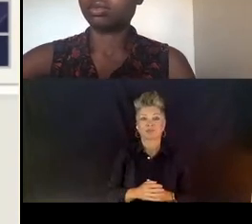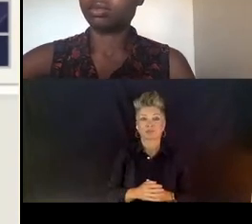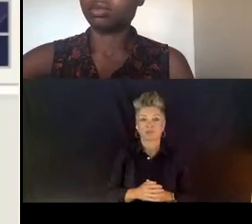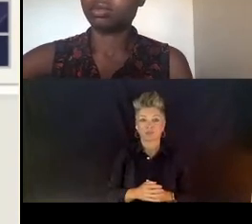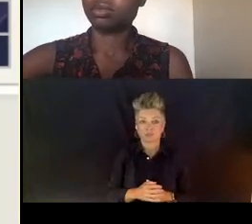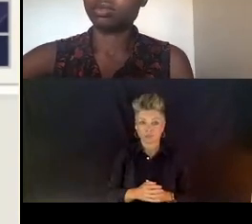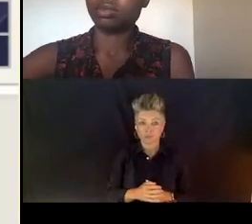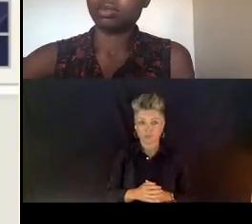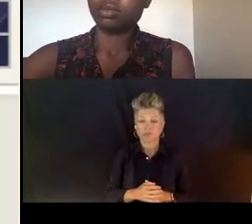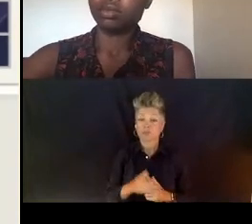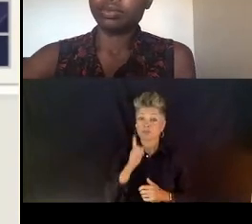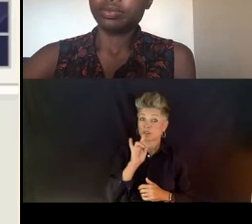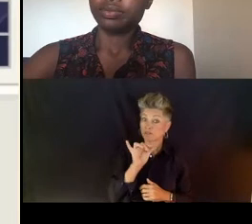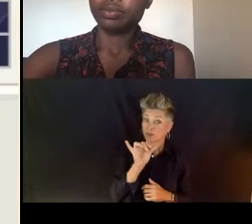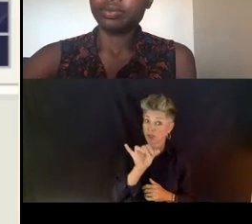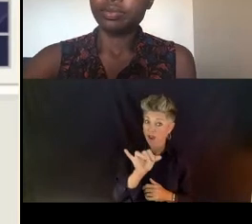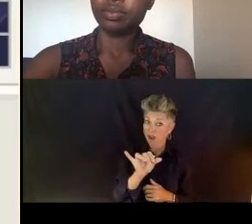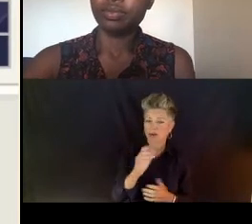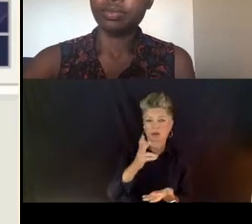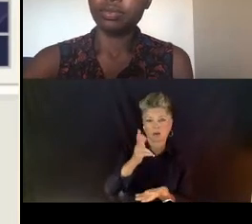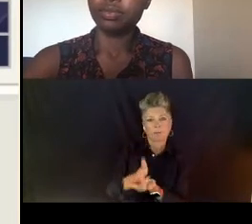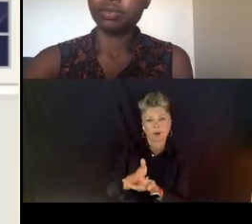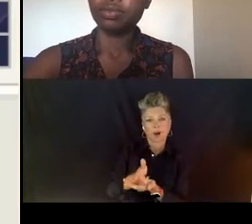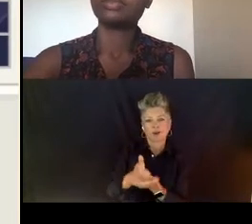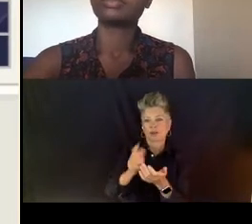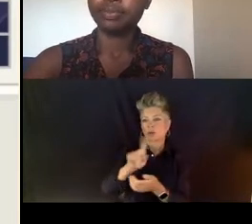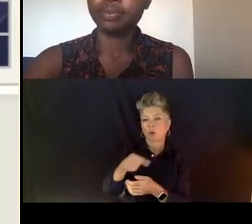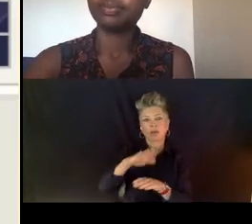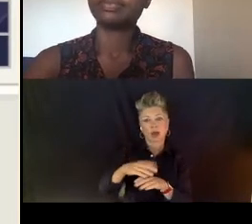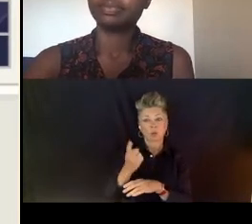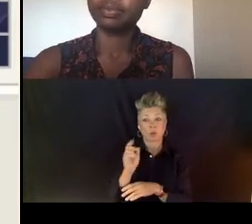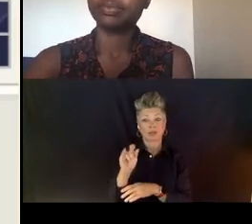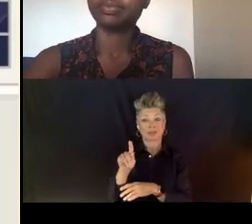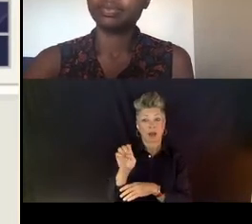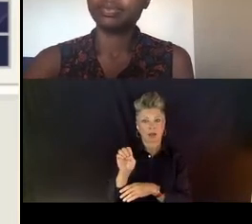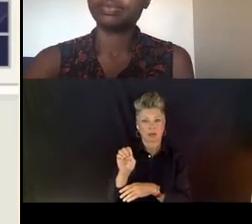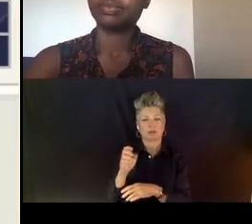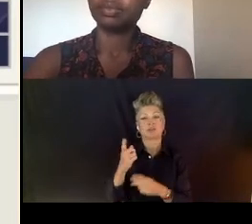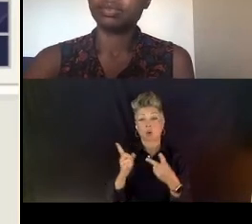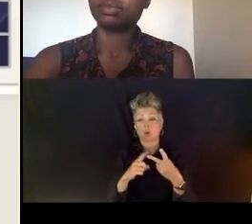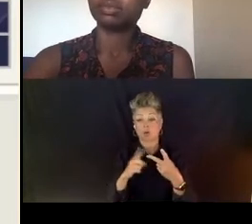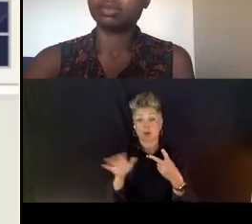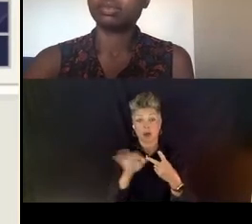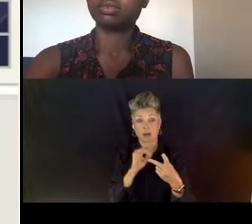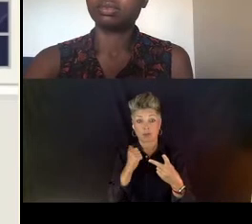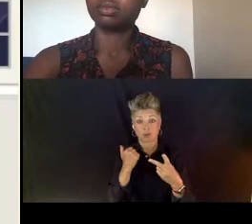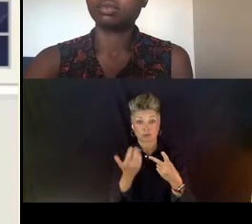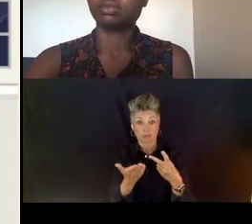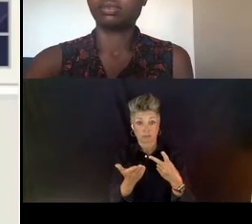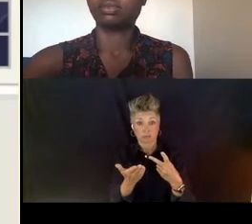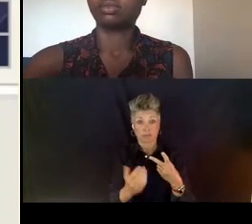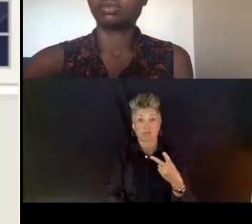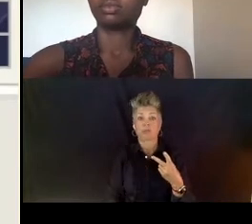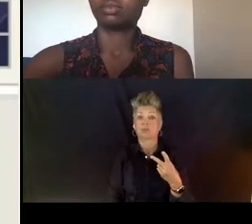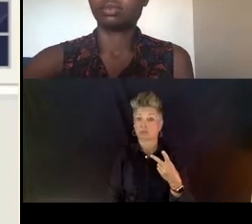then in order to do this, of course, parking could only be on one side. So then another option that they gave us was to